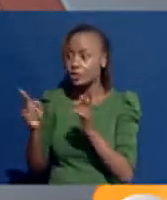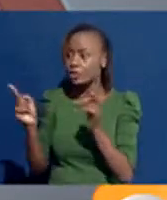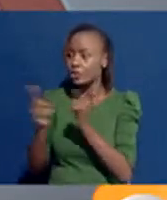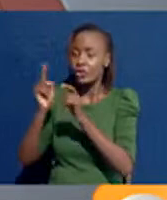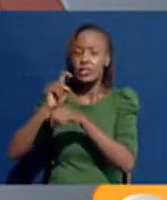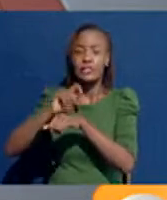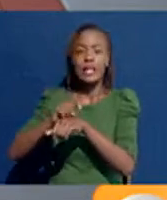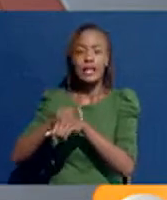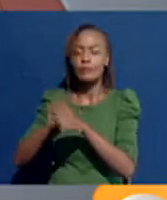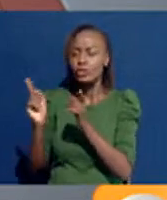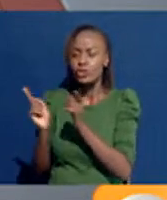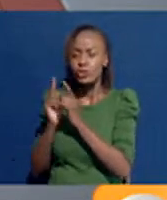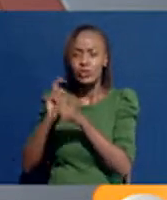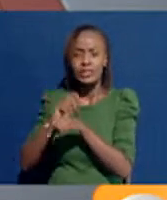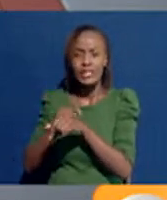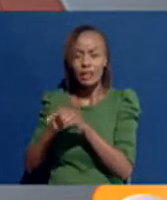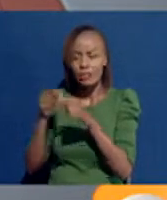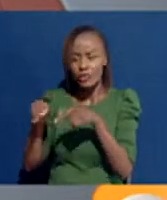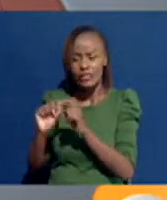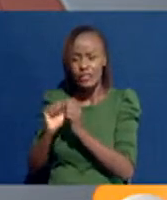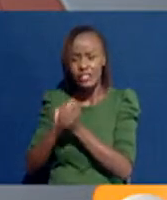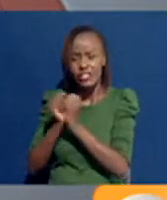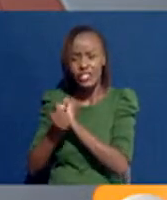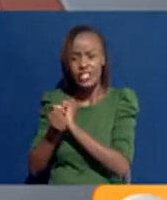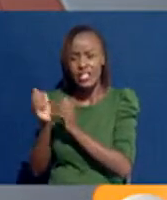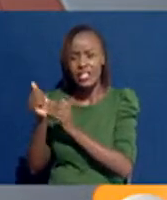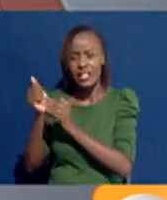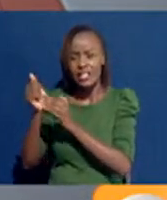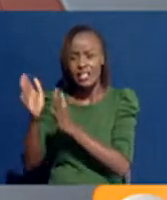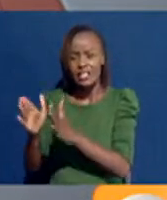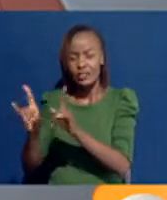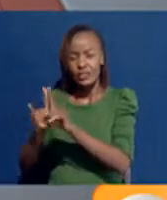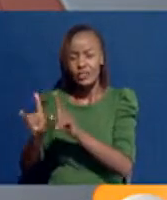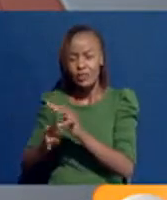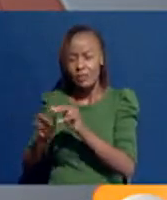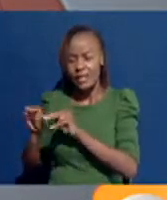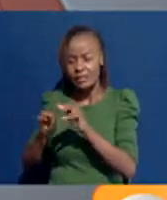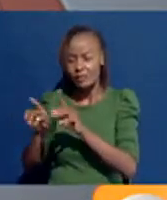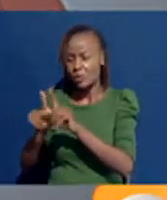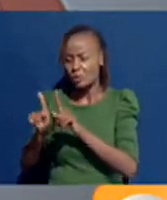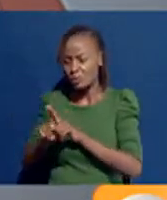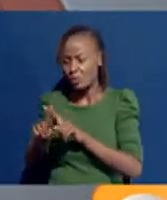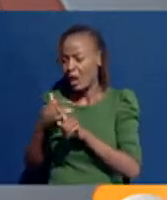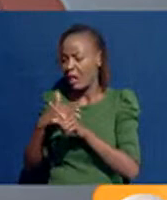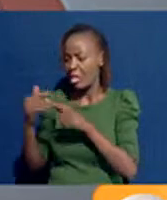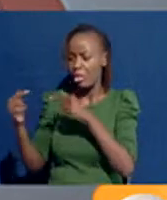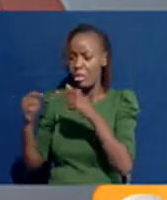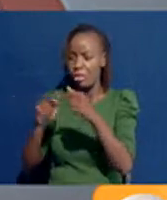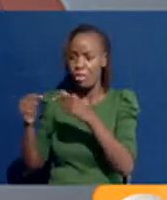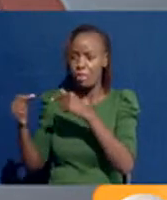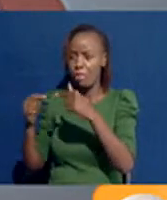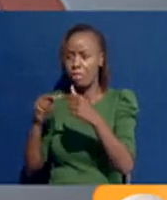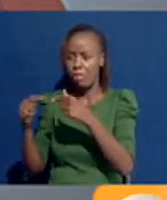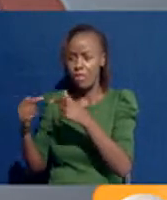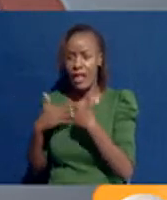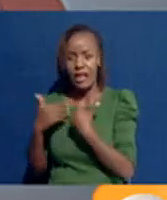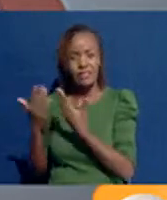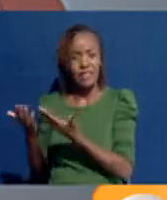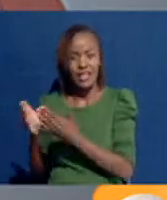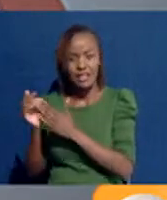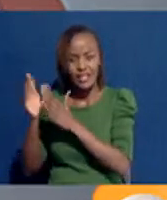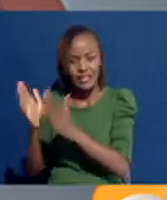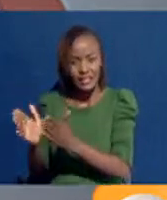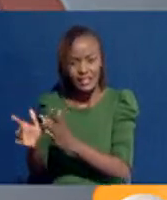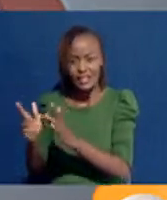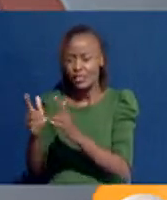in terms of the leadership and the management of the hospital. There were wrangles. Those are, you know, we all know about, and that's the history. So then how